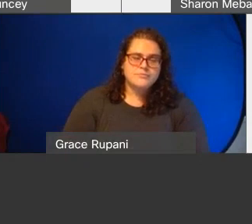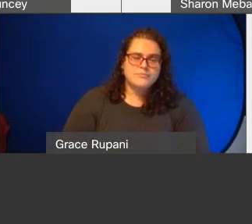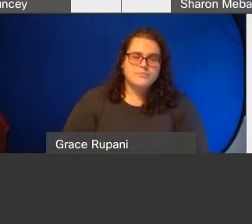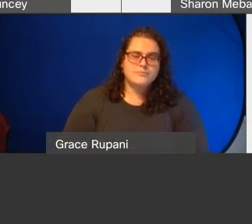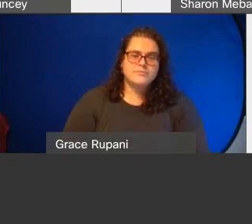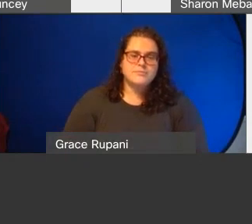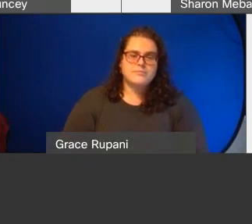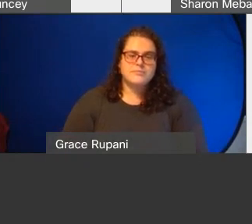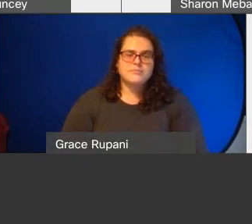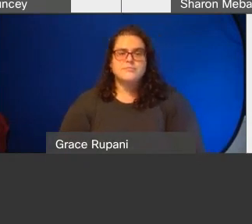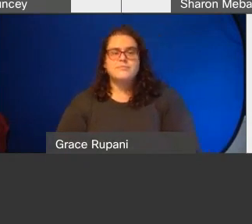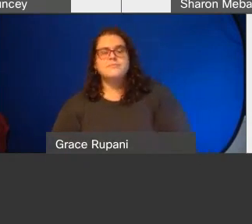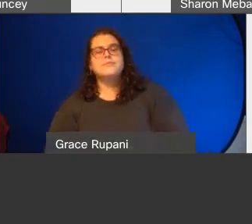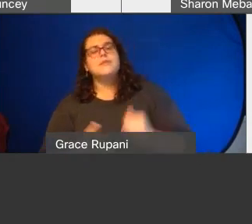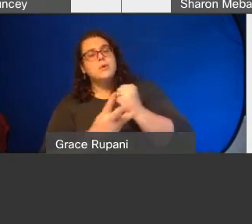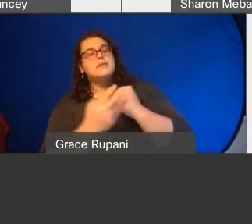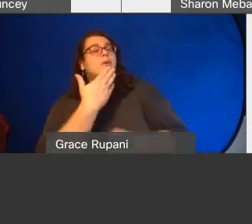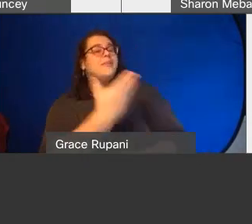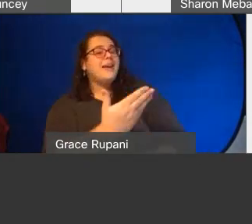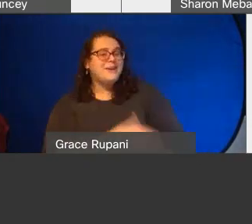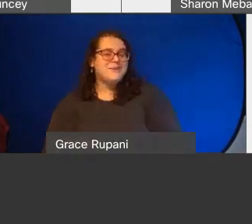Thank you, guys. Thank you. Thank you.